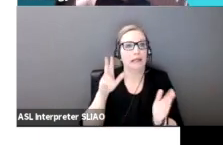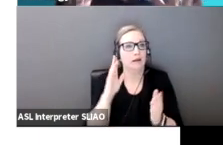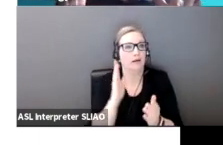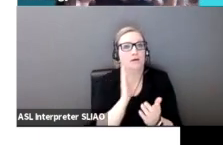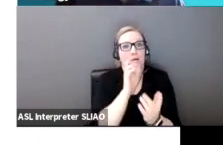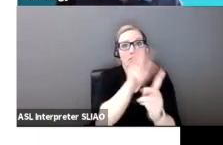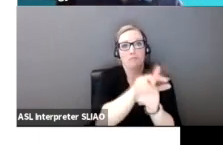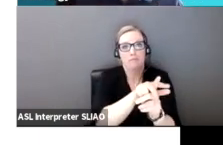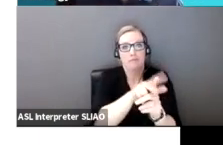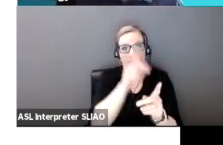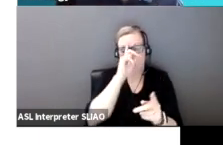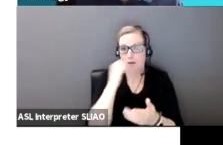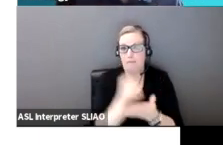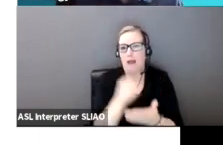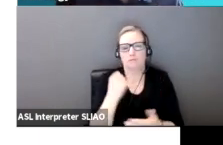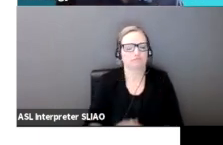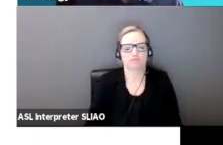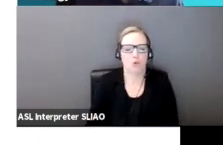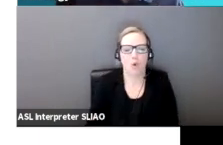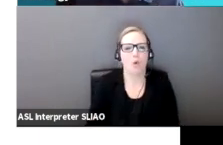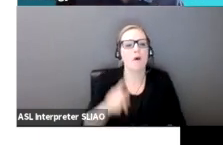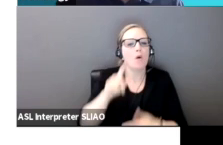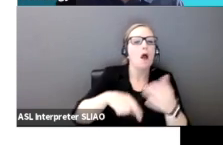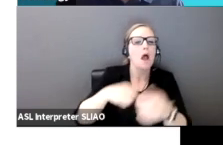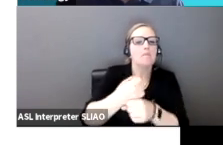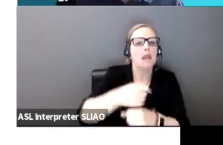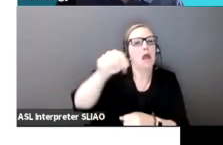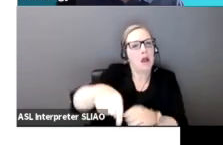different aspects of it can be parceled off.